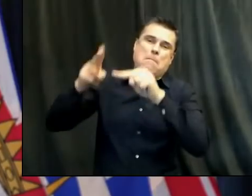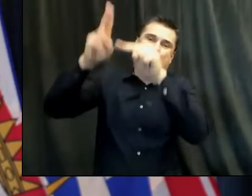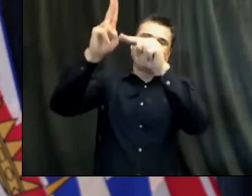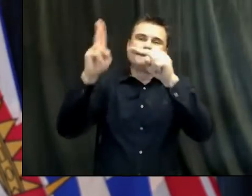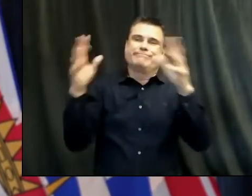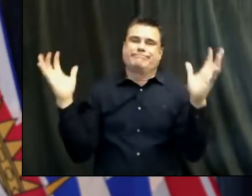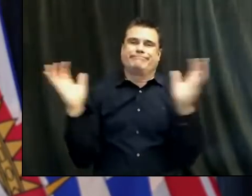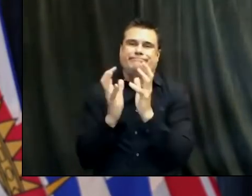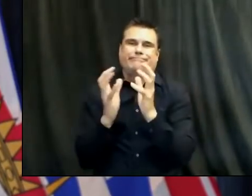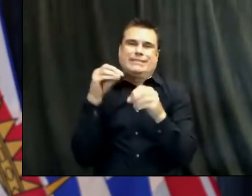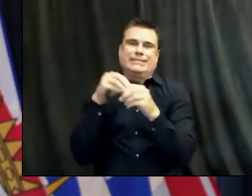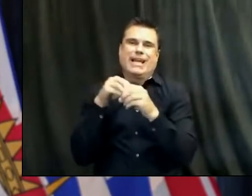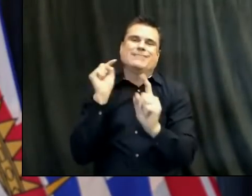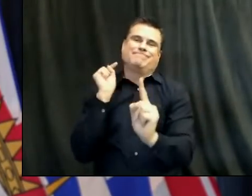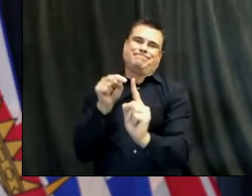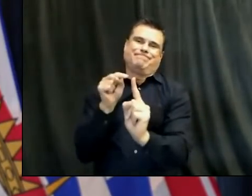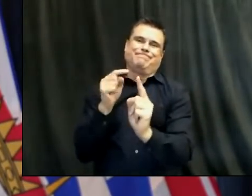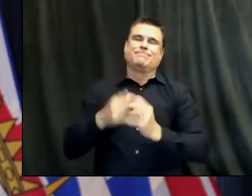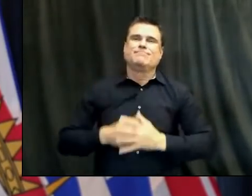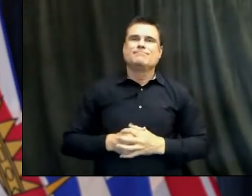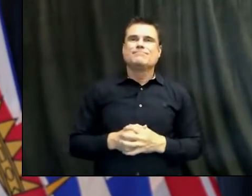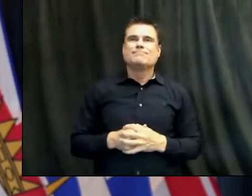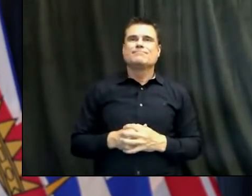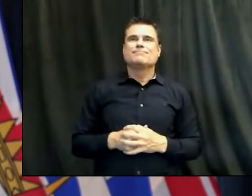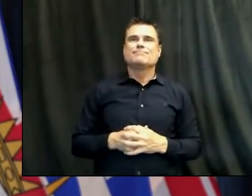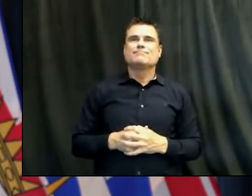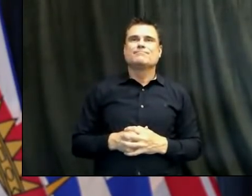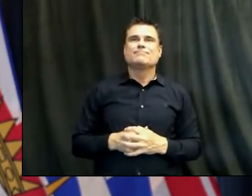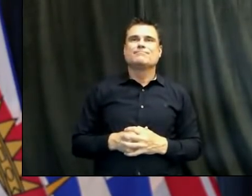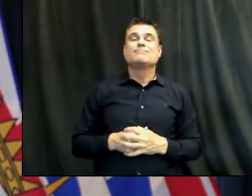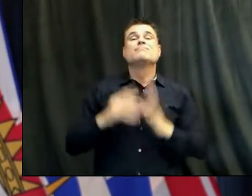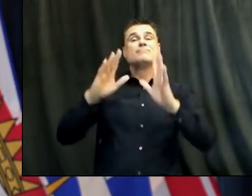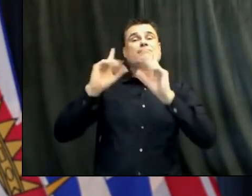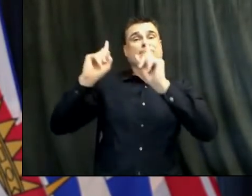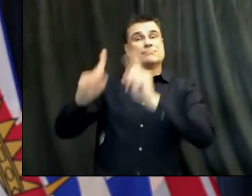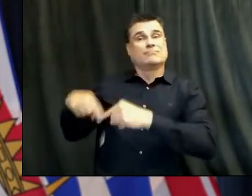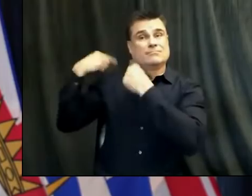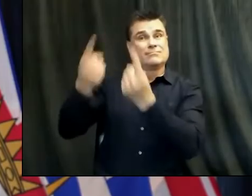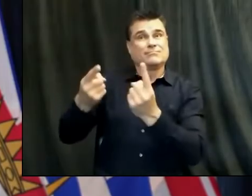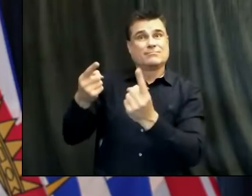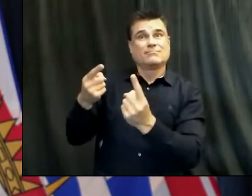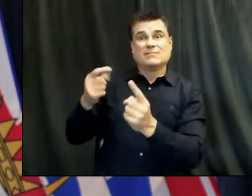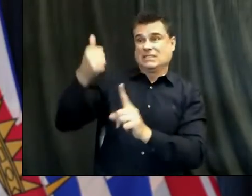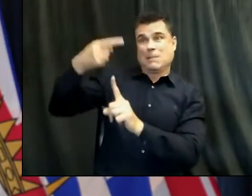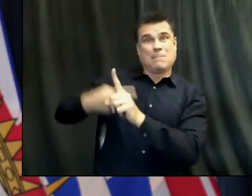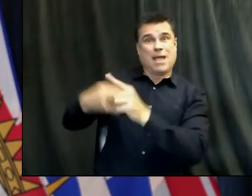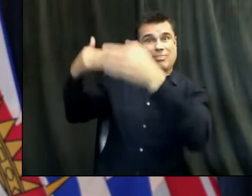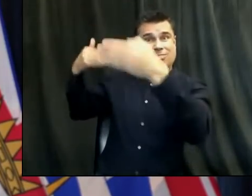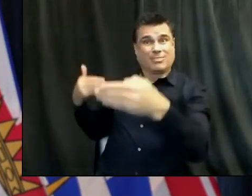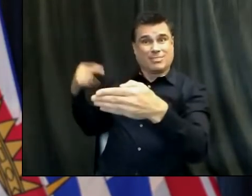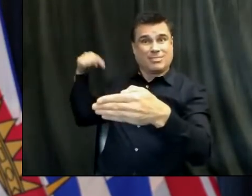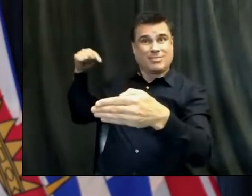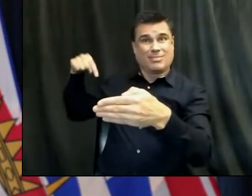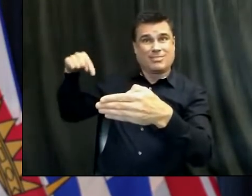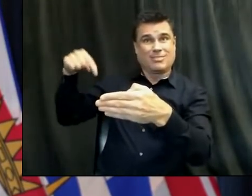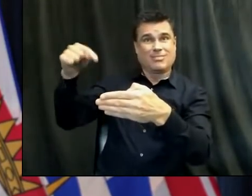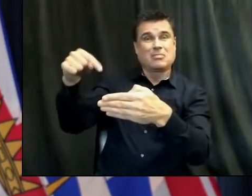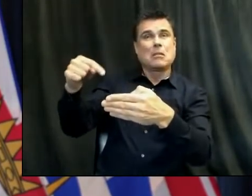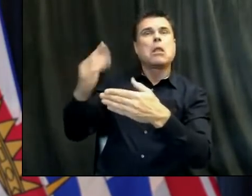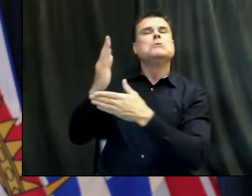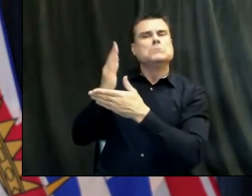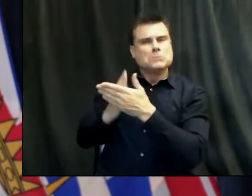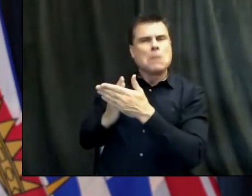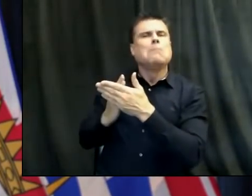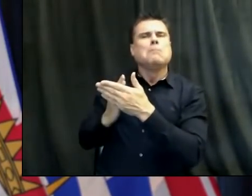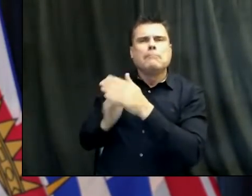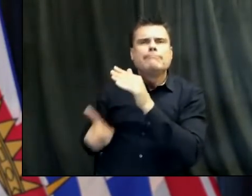in cases. And part of that is a critical mass of infected people in the community. And part of that is this